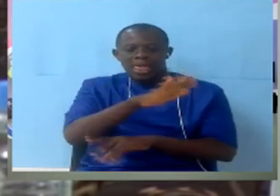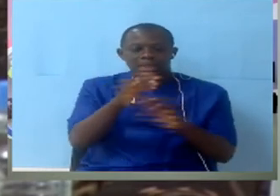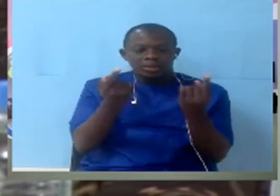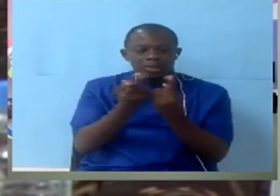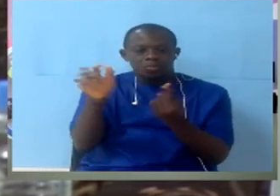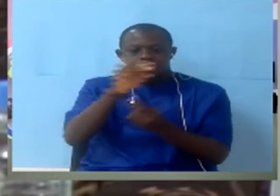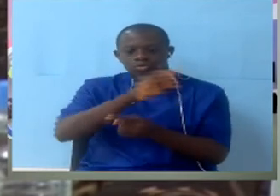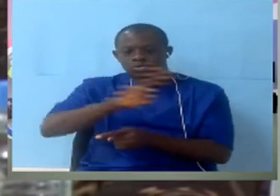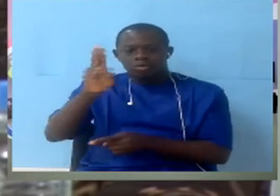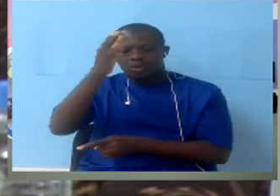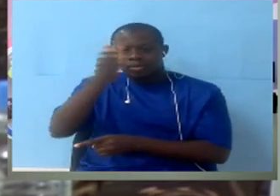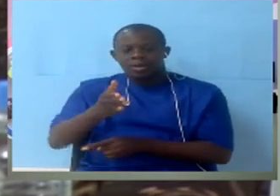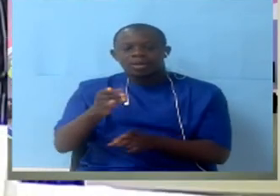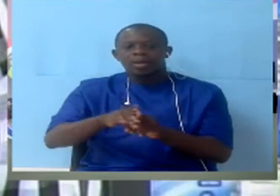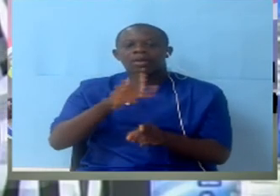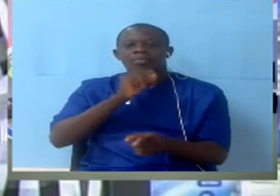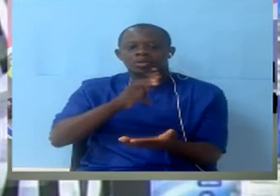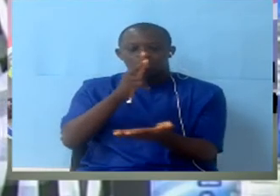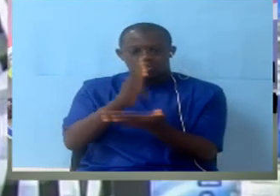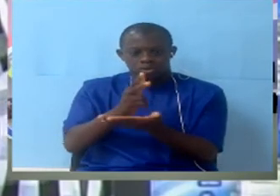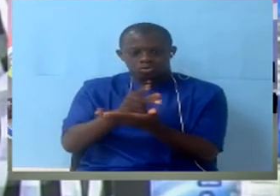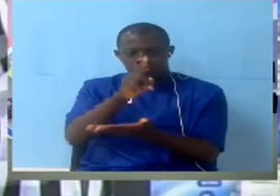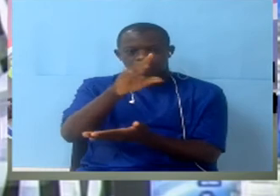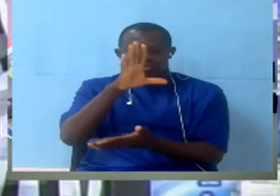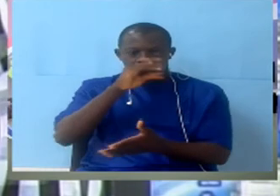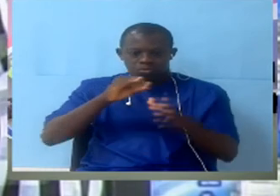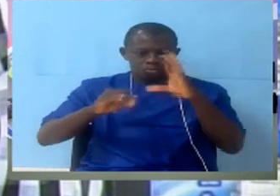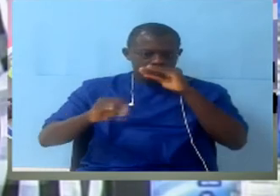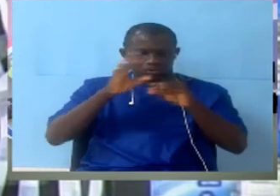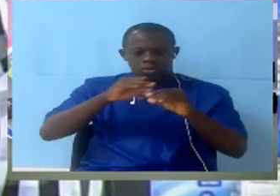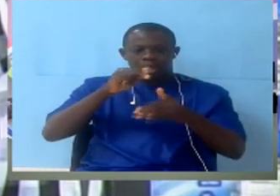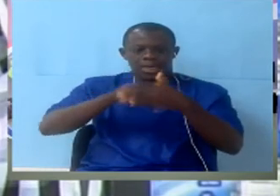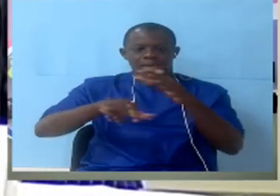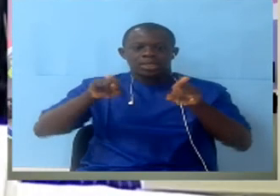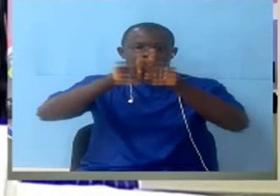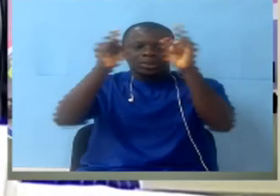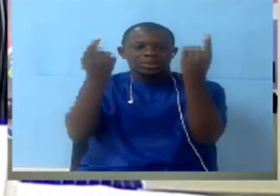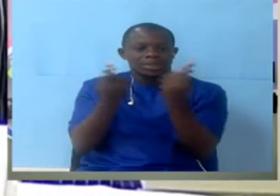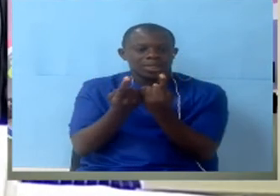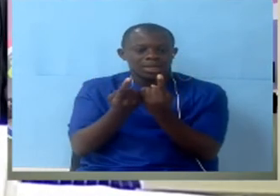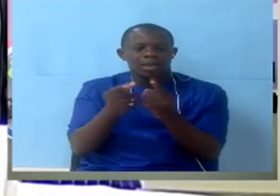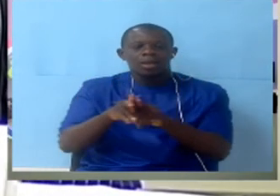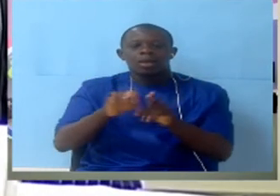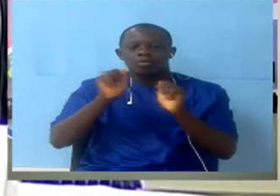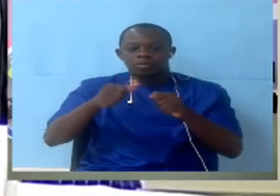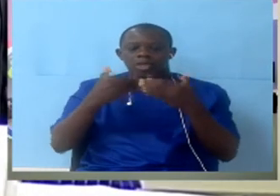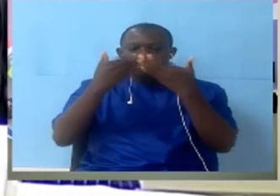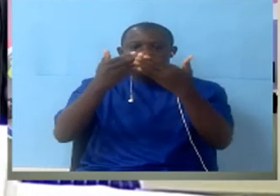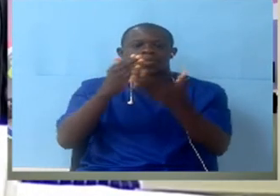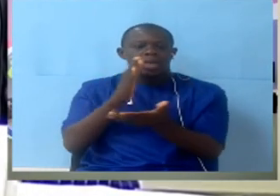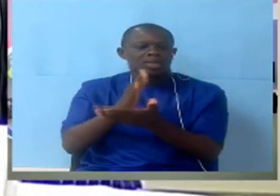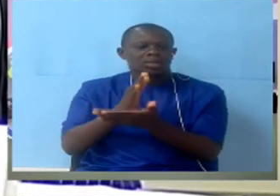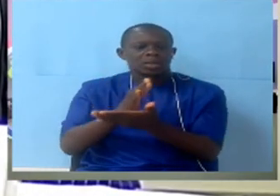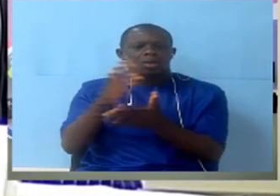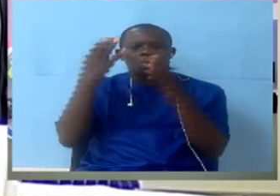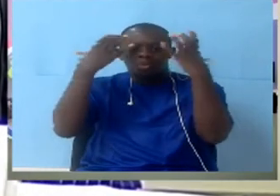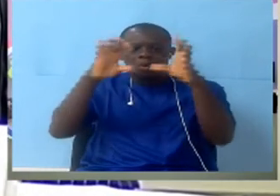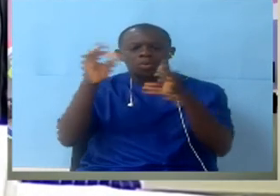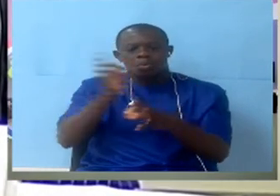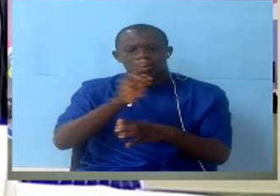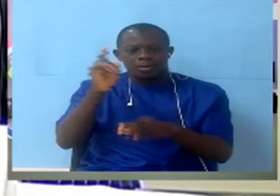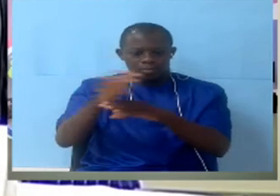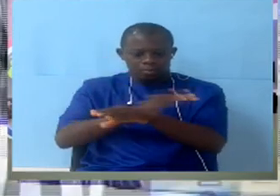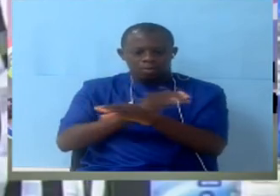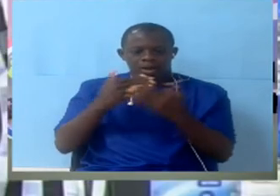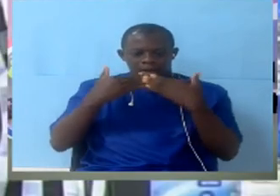not right. Mr. Witness, you speaking in general terms, could you tell us exactly what the problems were? Ako for